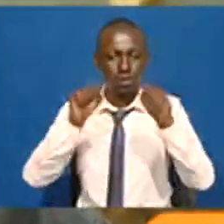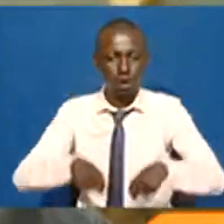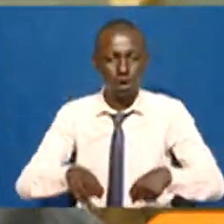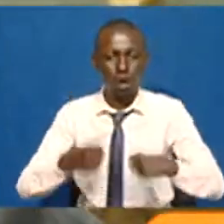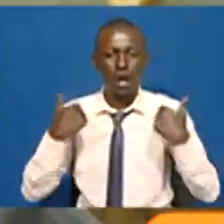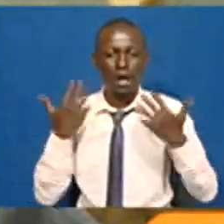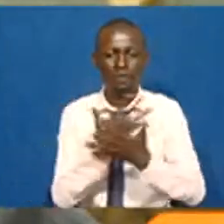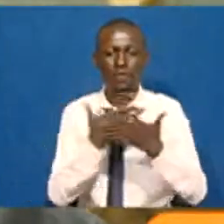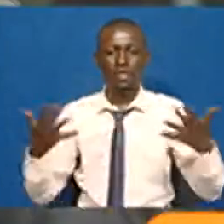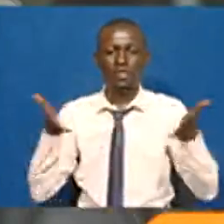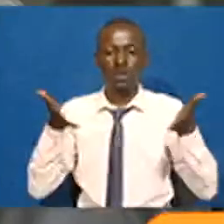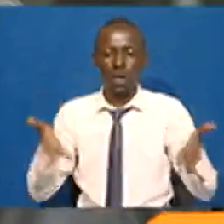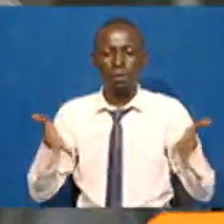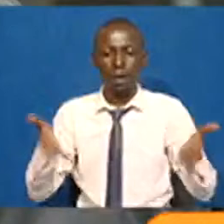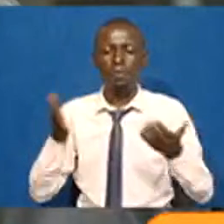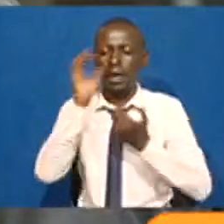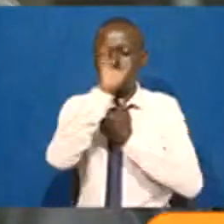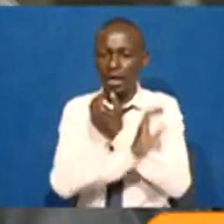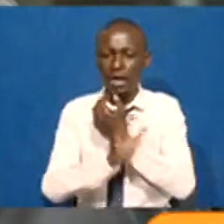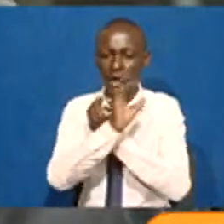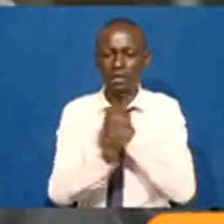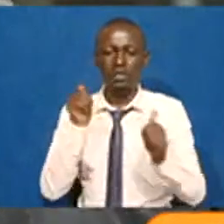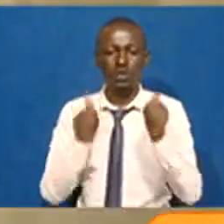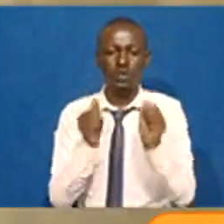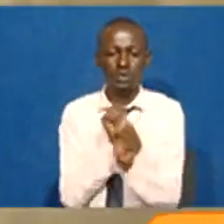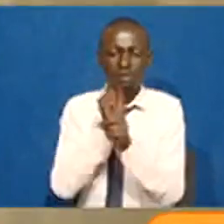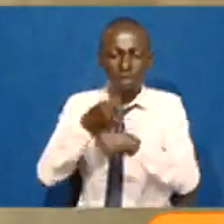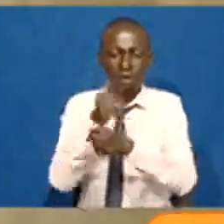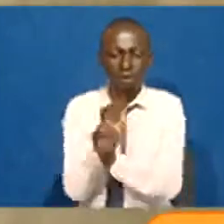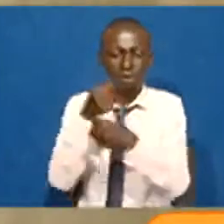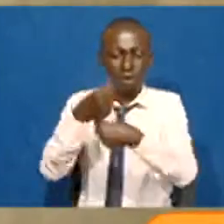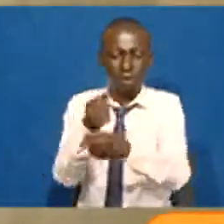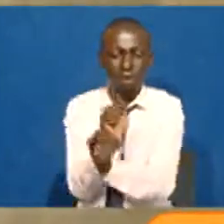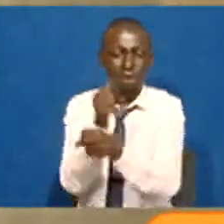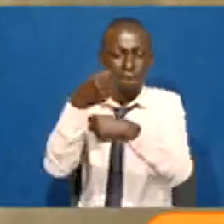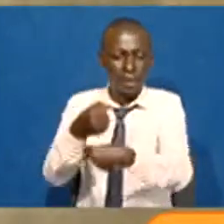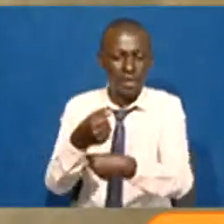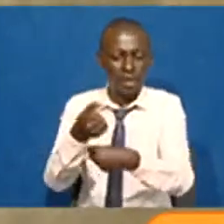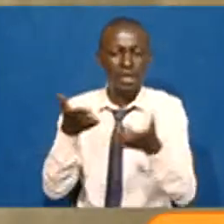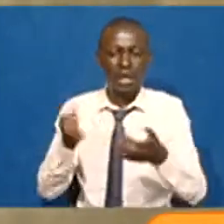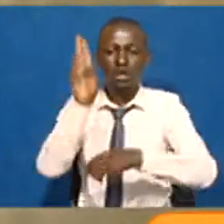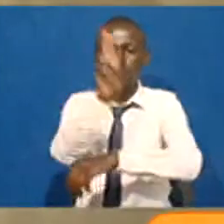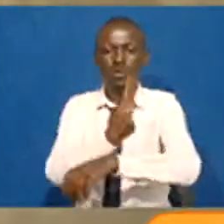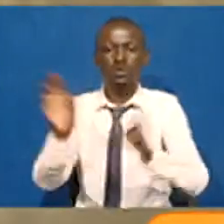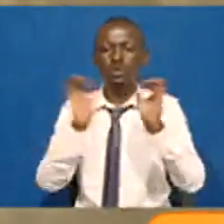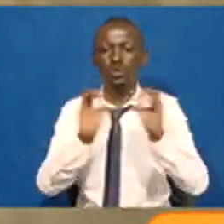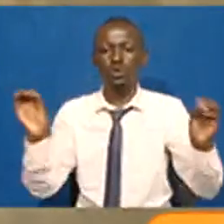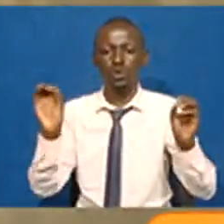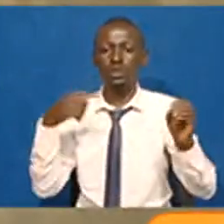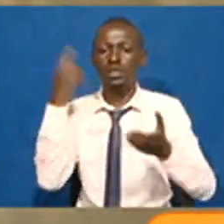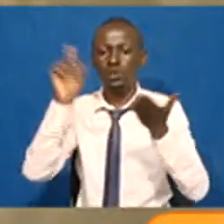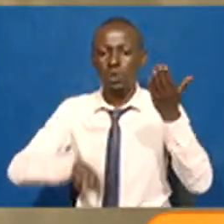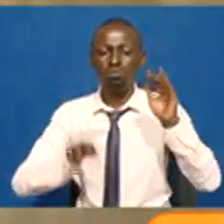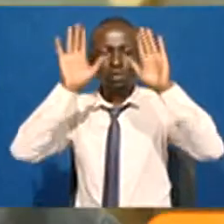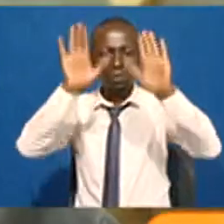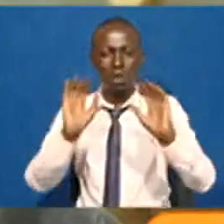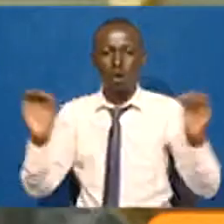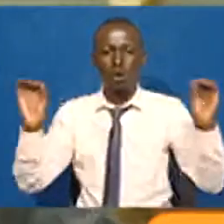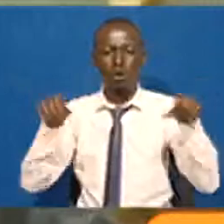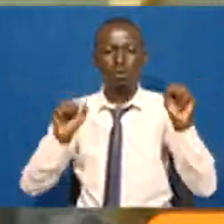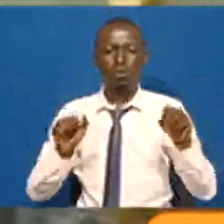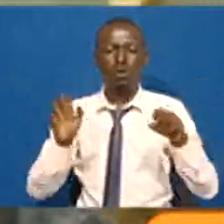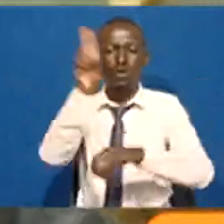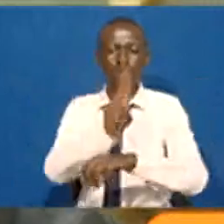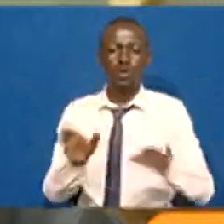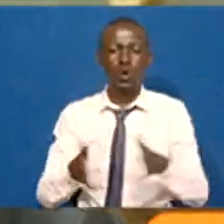available locally here in Kenya, and they're also neglected. They don't have a use currently and they're treated as waste. So we saw a big opportunity to